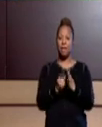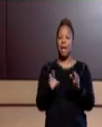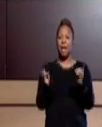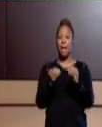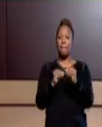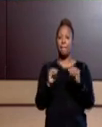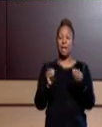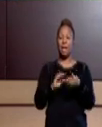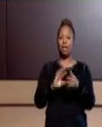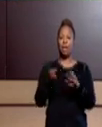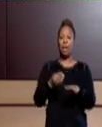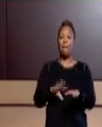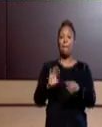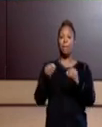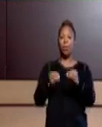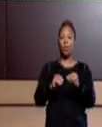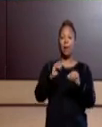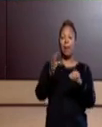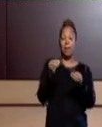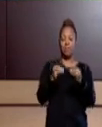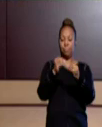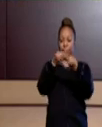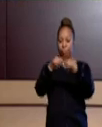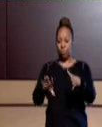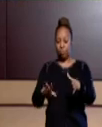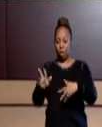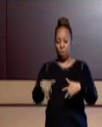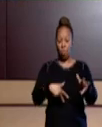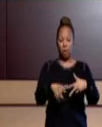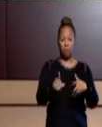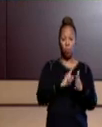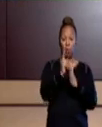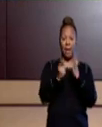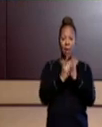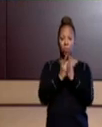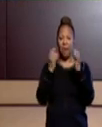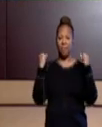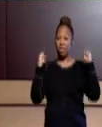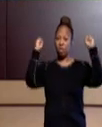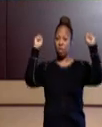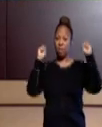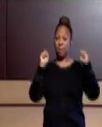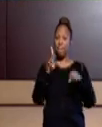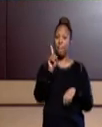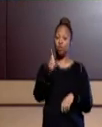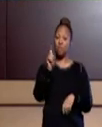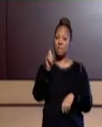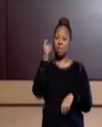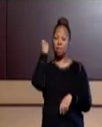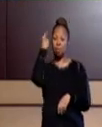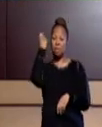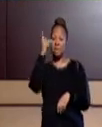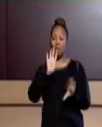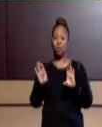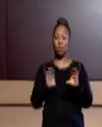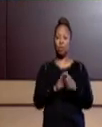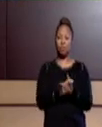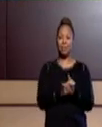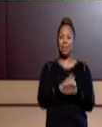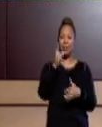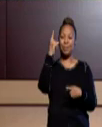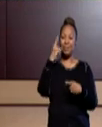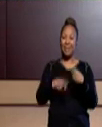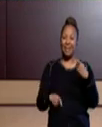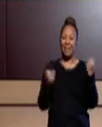more calories than you would have walking an hour on a treadmill in a gym. But people have to understand you got to do it. Like, you just